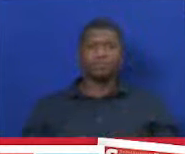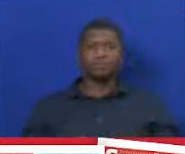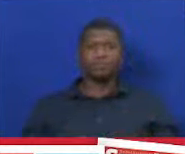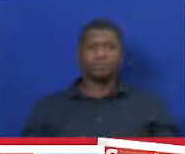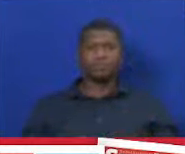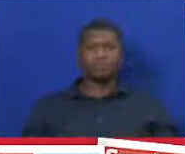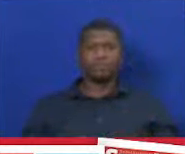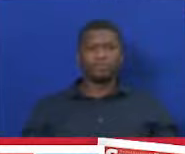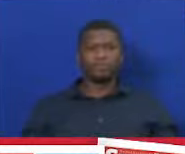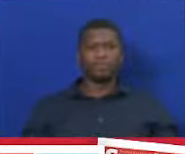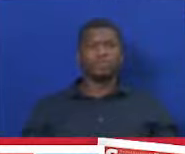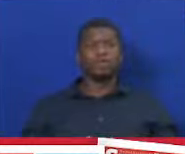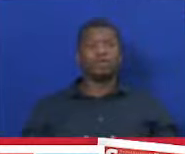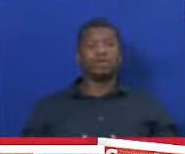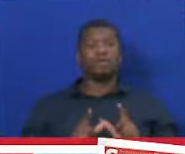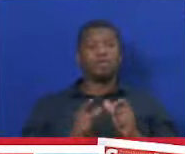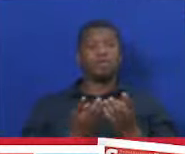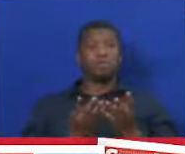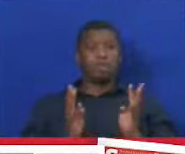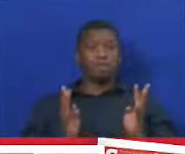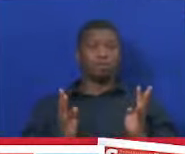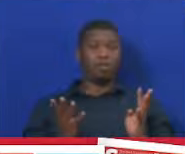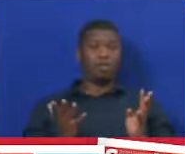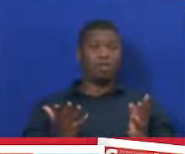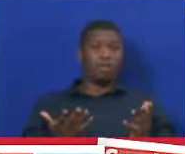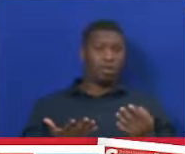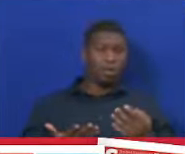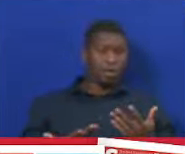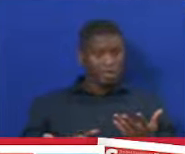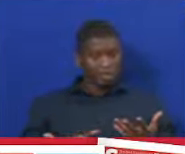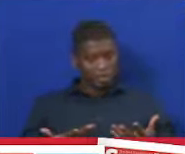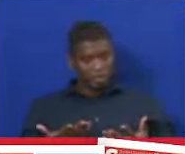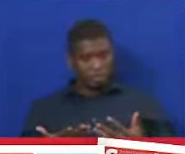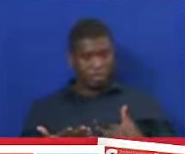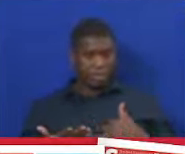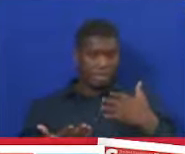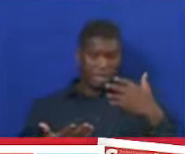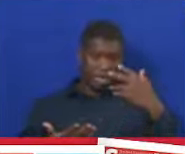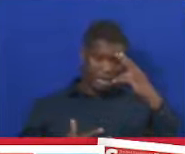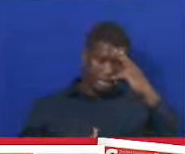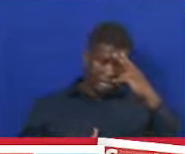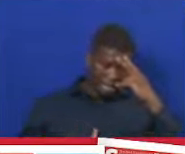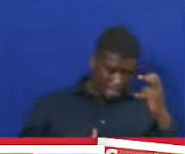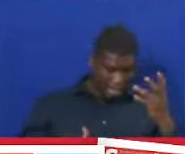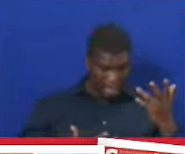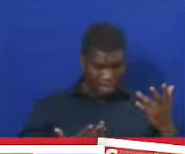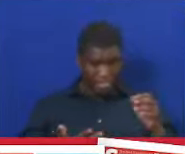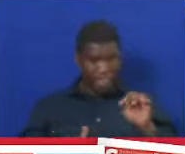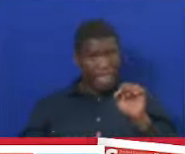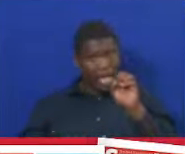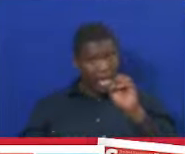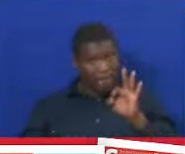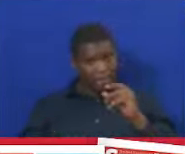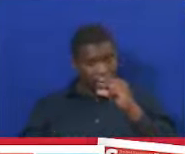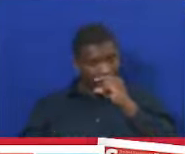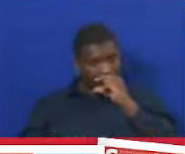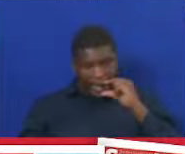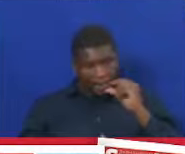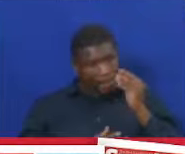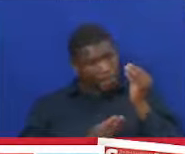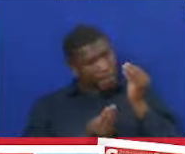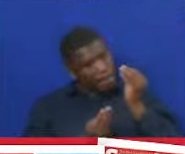Commissioners, I believe if I do tell the name of the commander, it